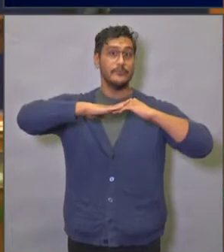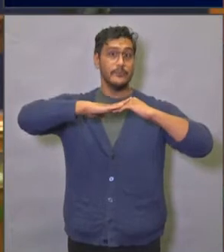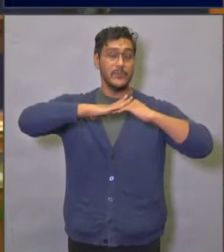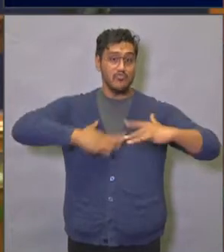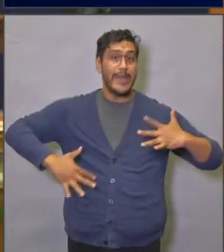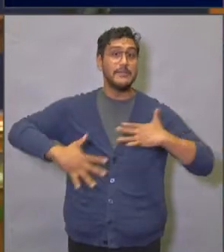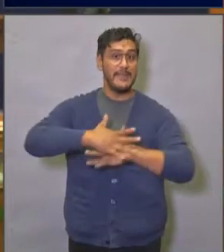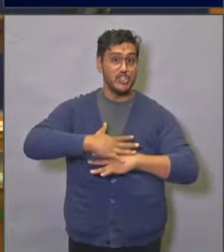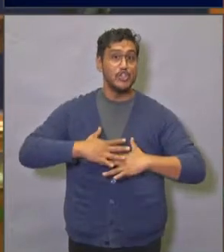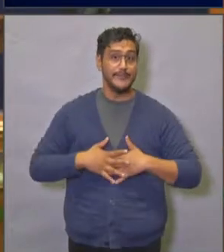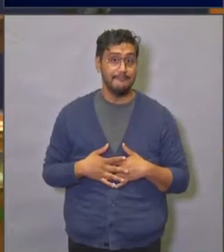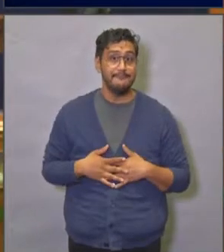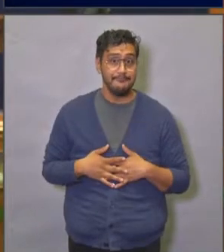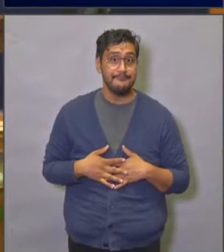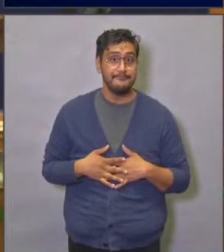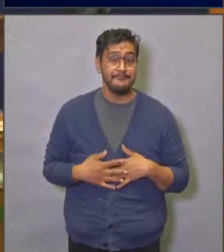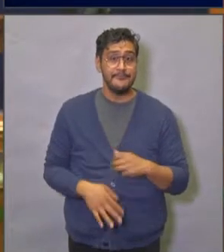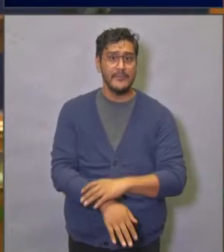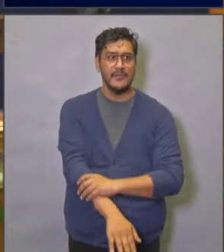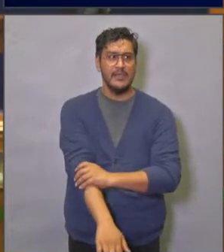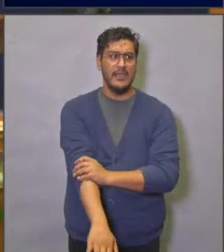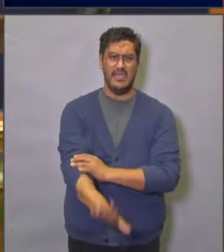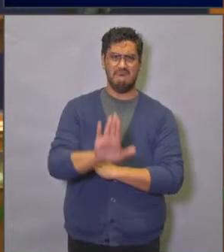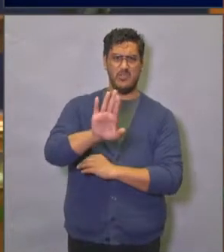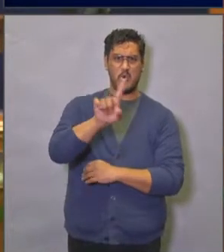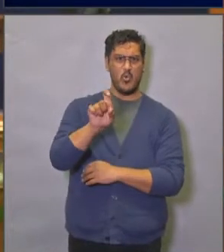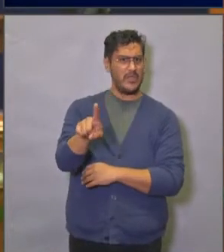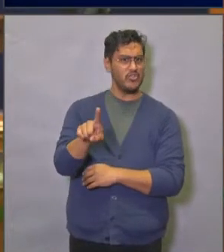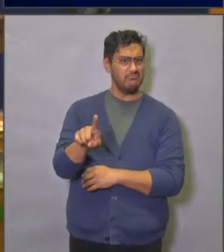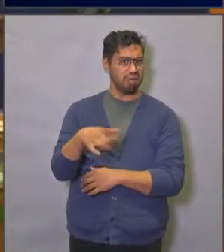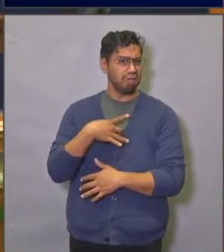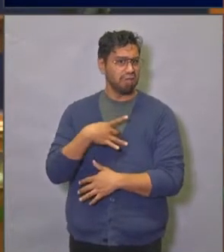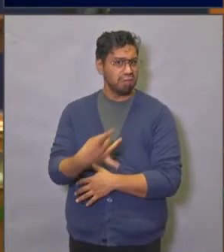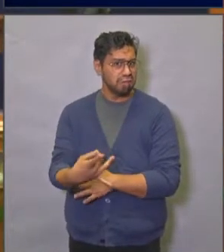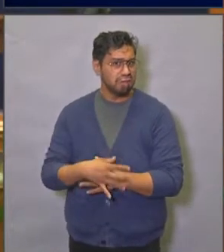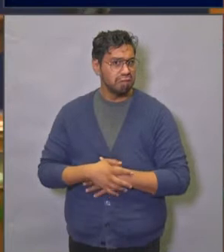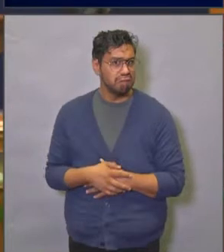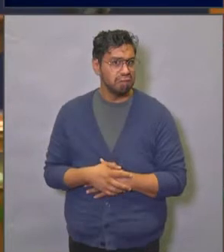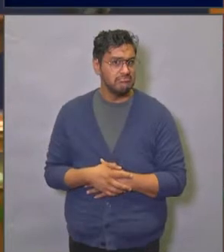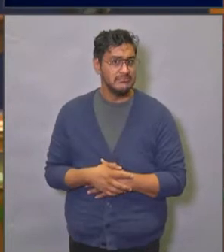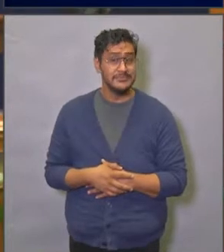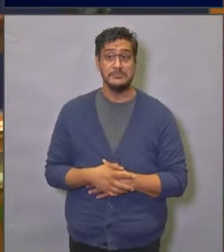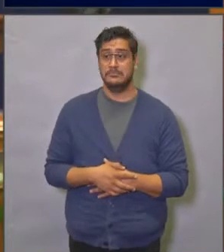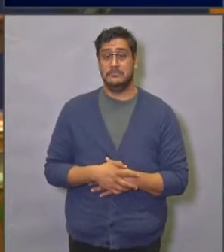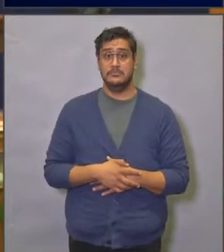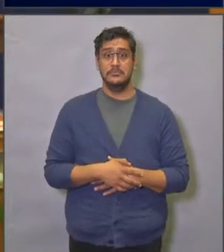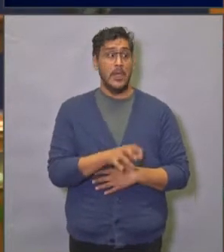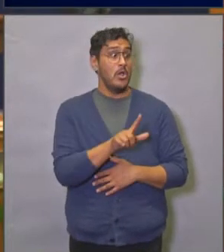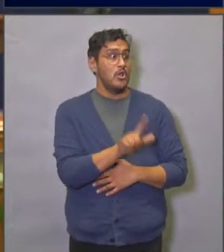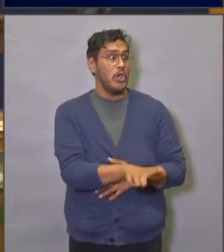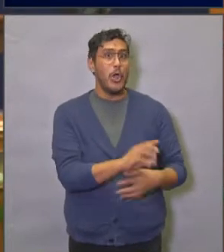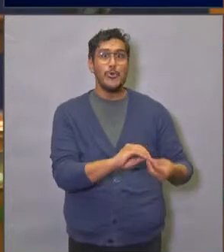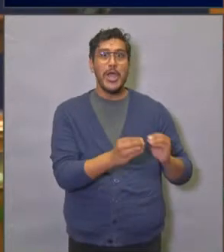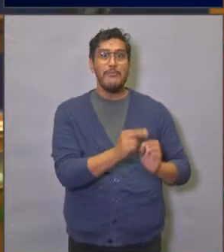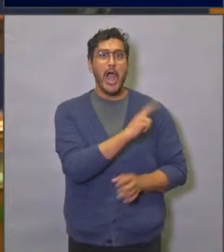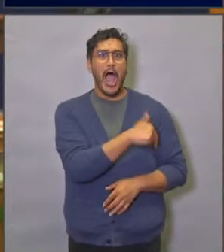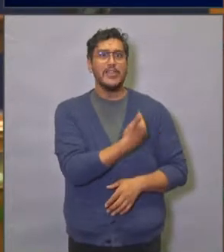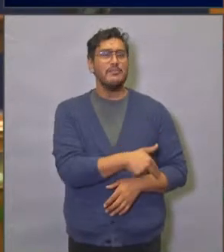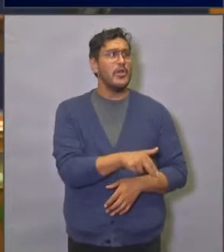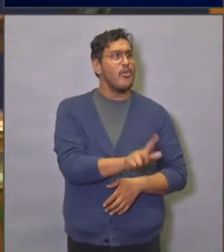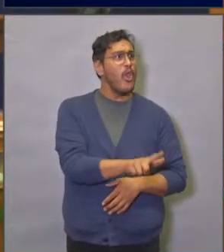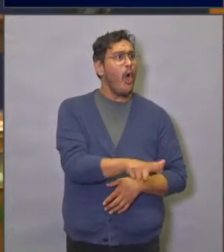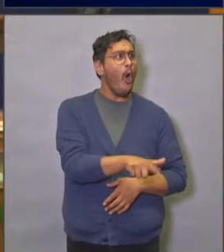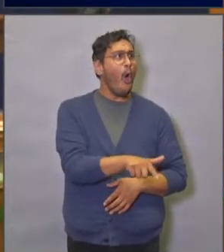COVID-19. And I do like your question a lot about, we have low rates of hospitalization, so why are we so